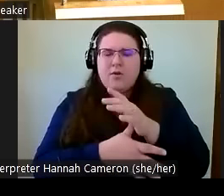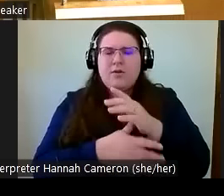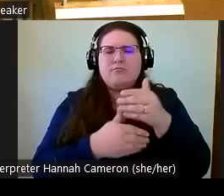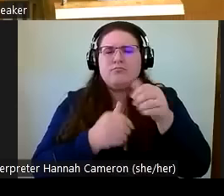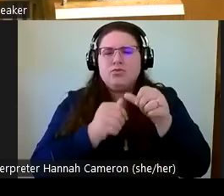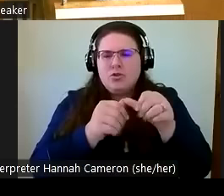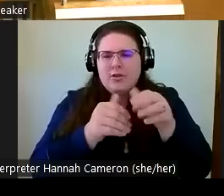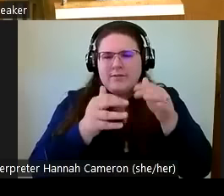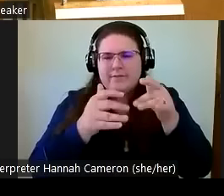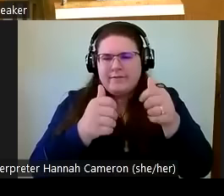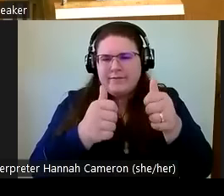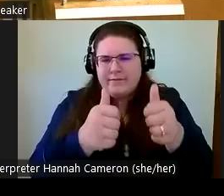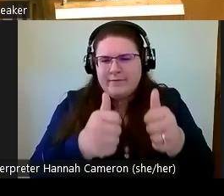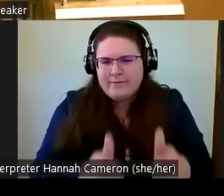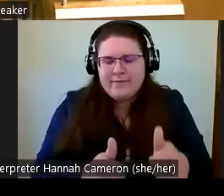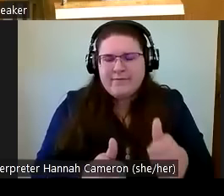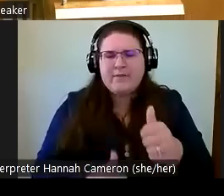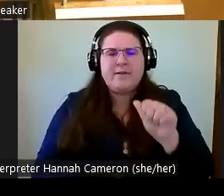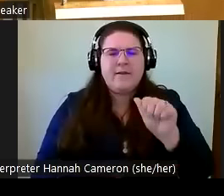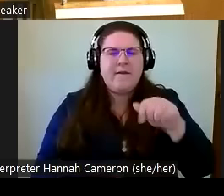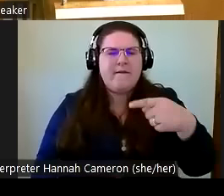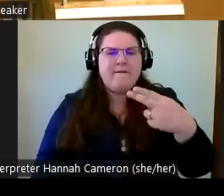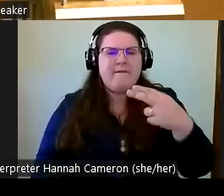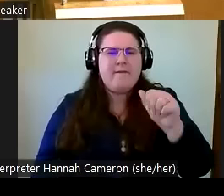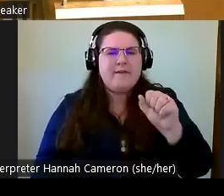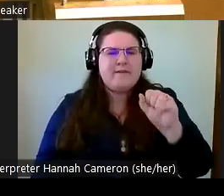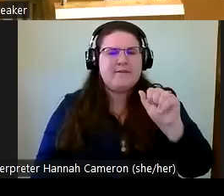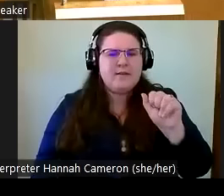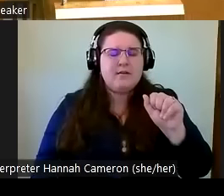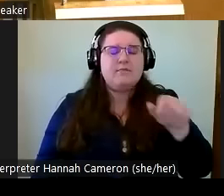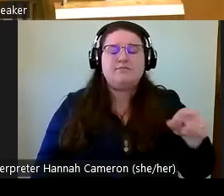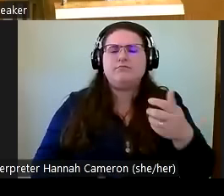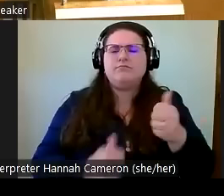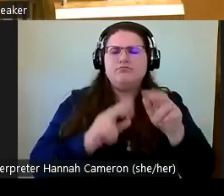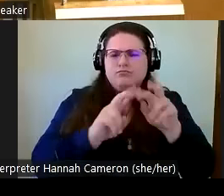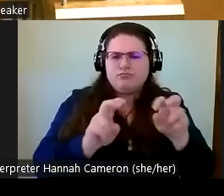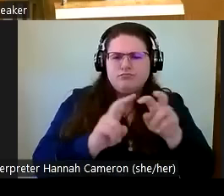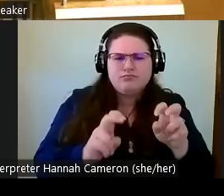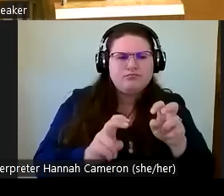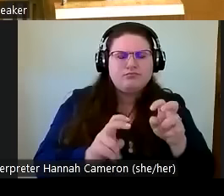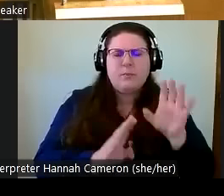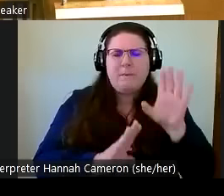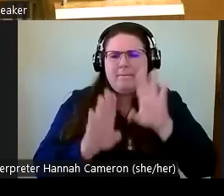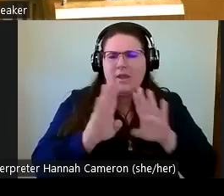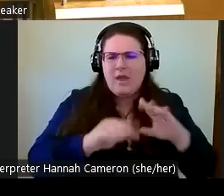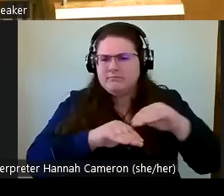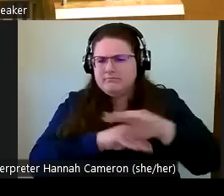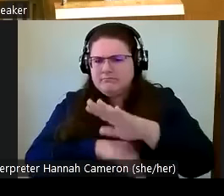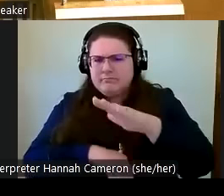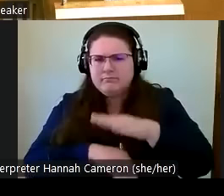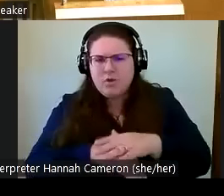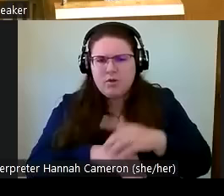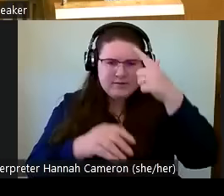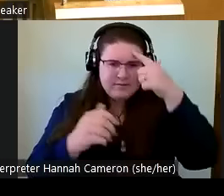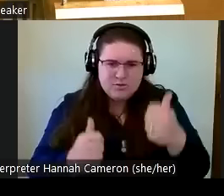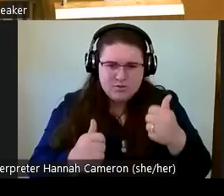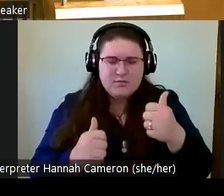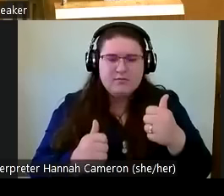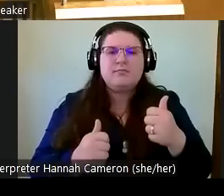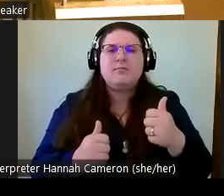on understanding genetic contributions to dementia by establishing a pipeline to evaluate variants of uncertain